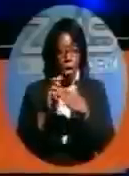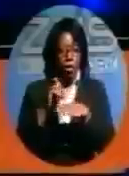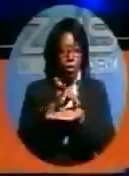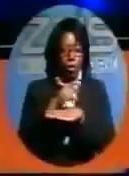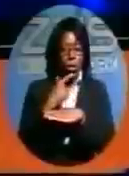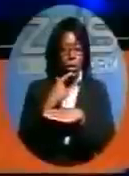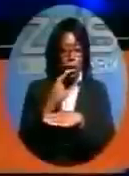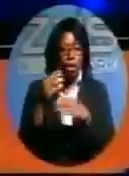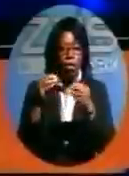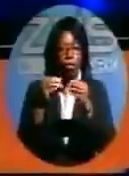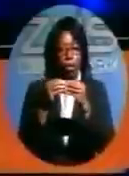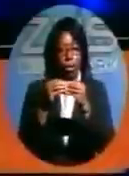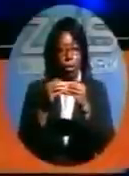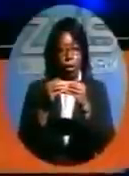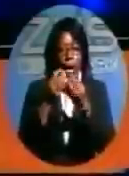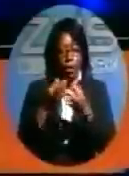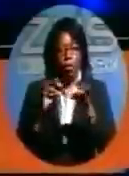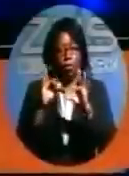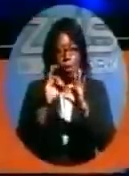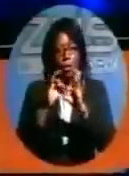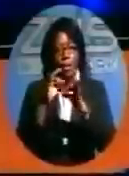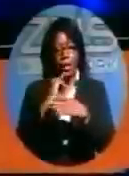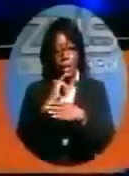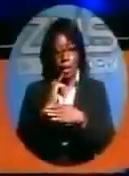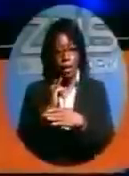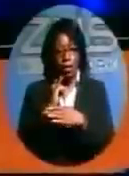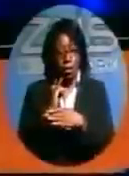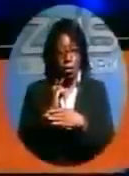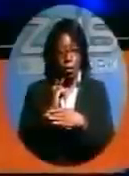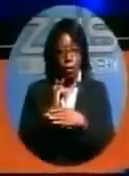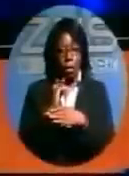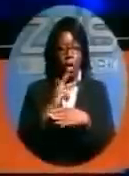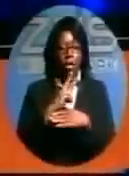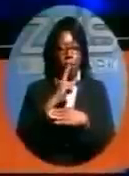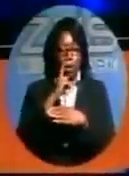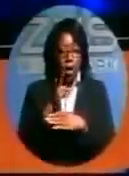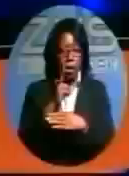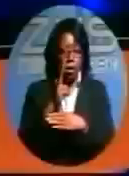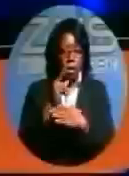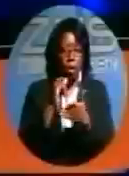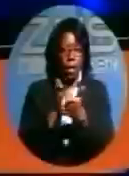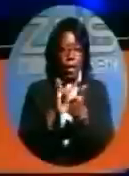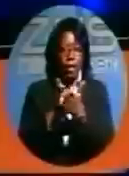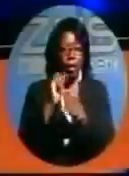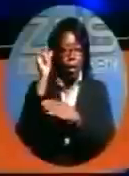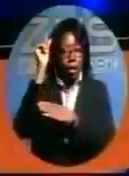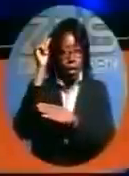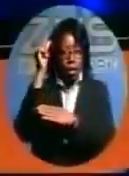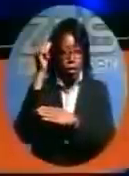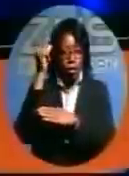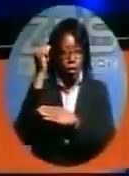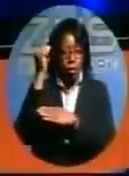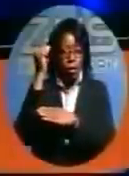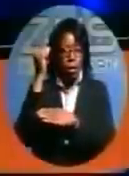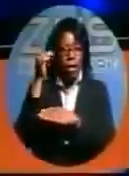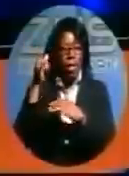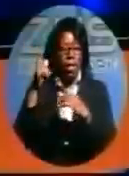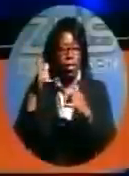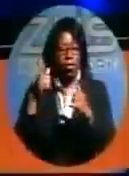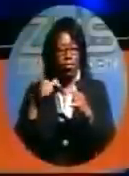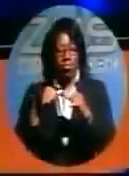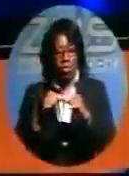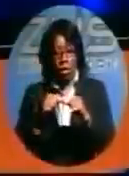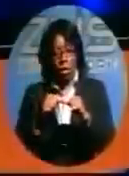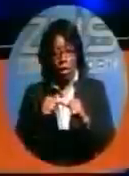environment is to our way of life and sustainability. But he says the reality is that the government is still incredibly challenged when it comes